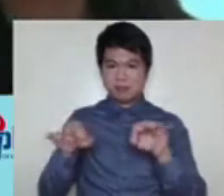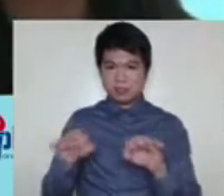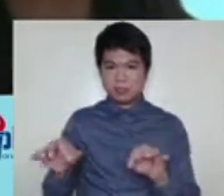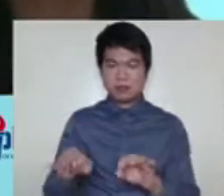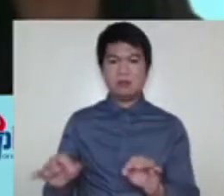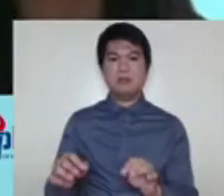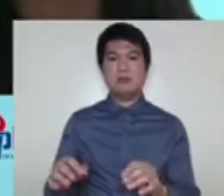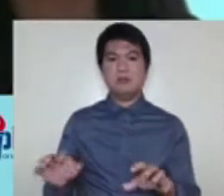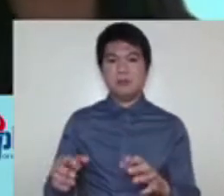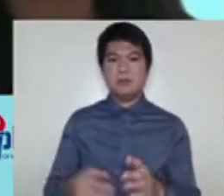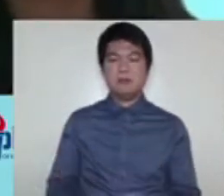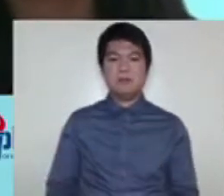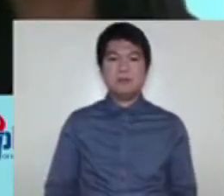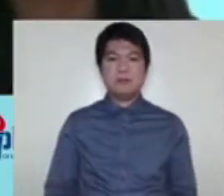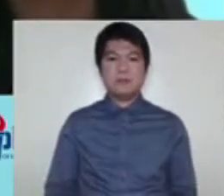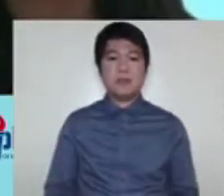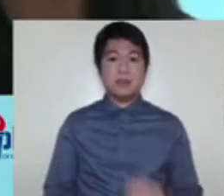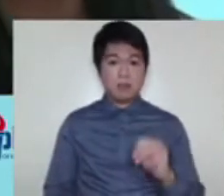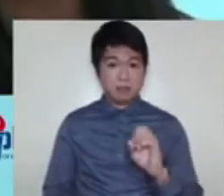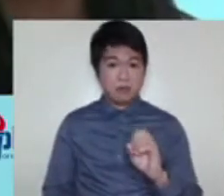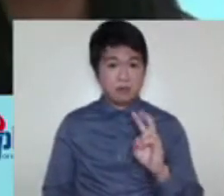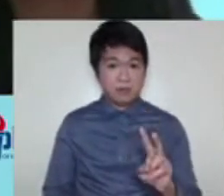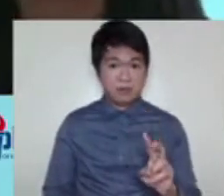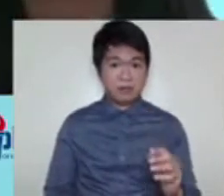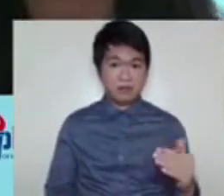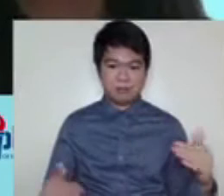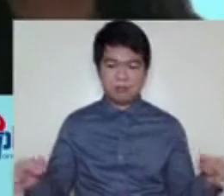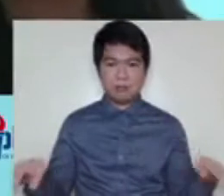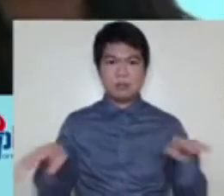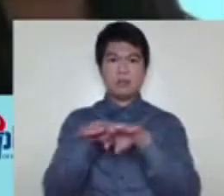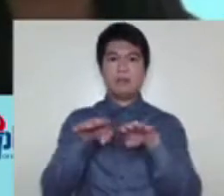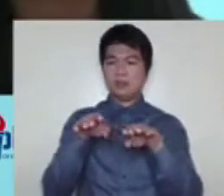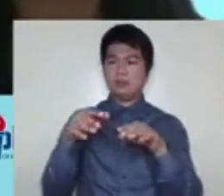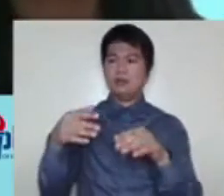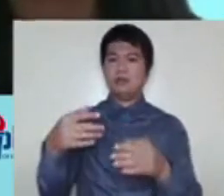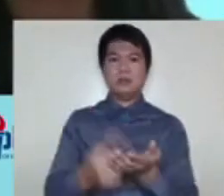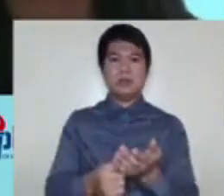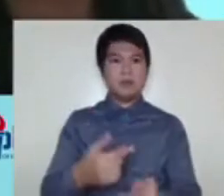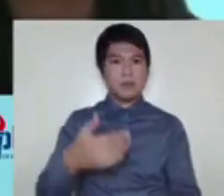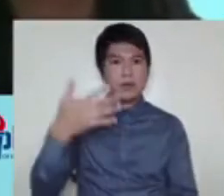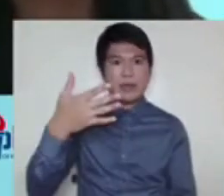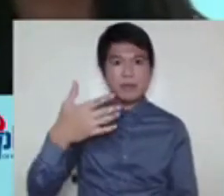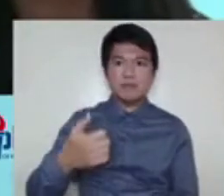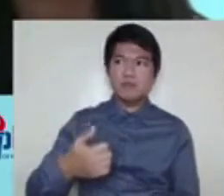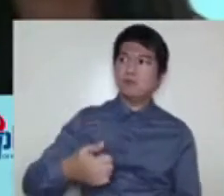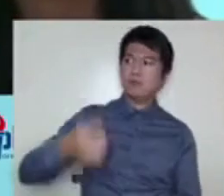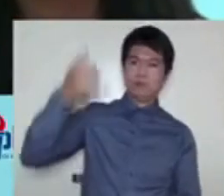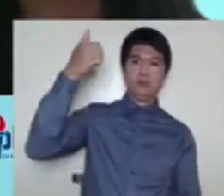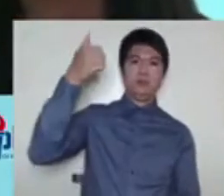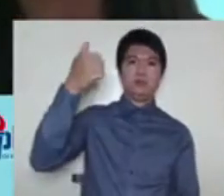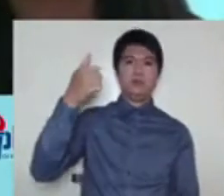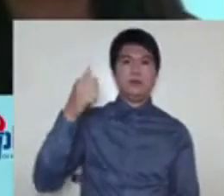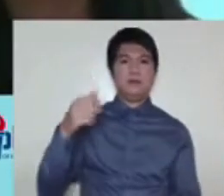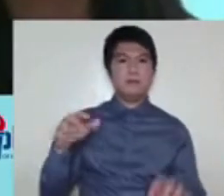this MOV will be equivalent to an outstanding performance. If you are able to